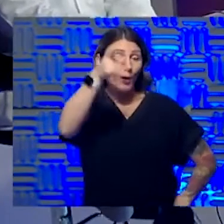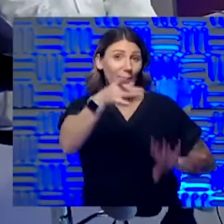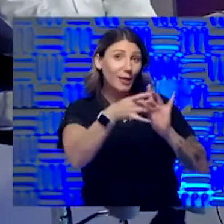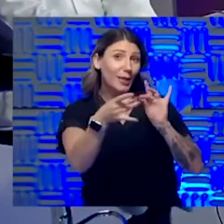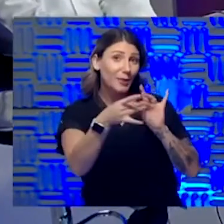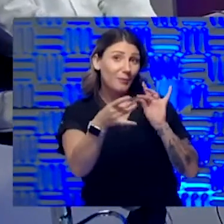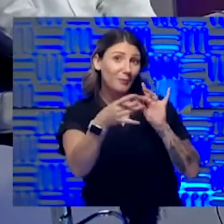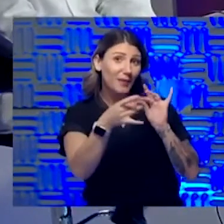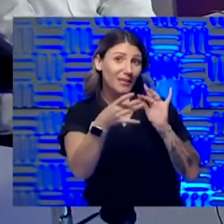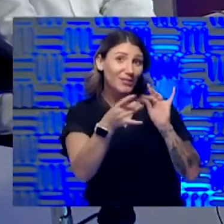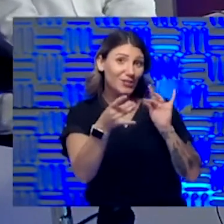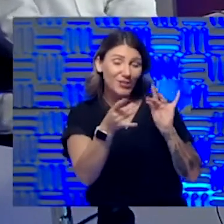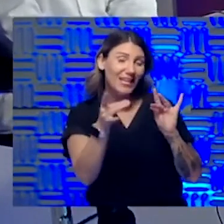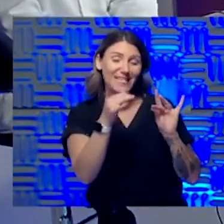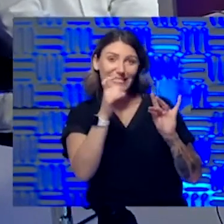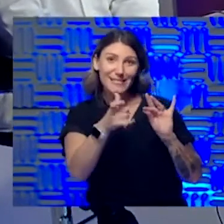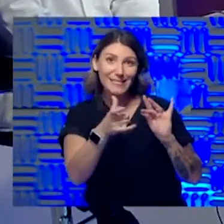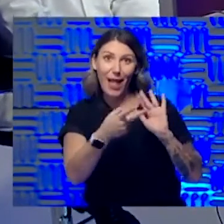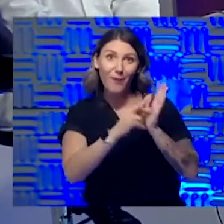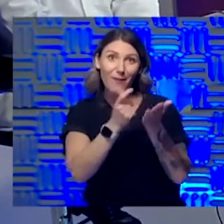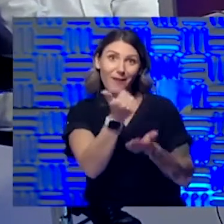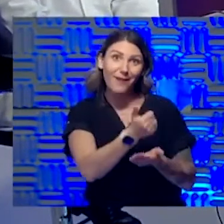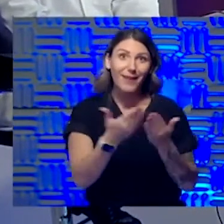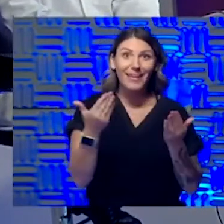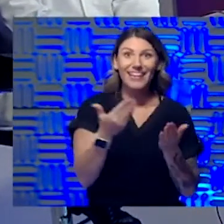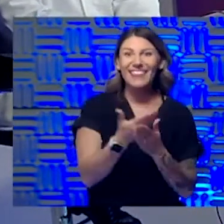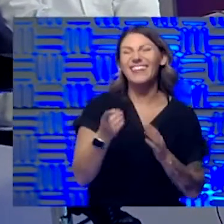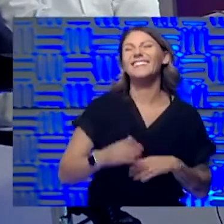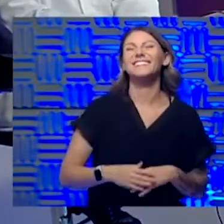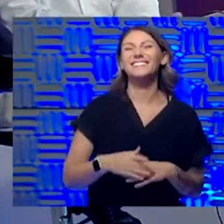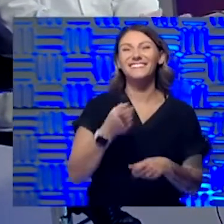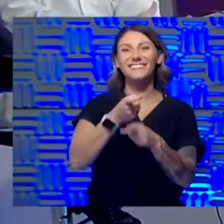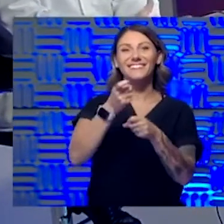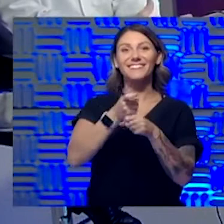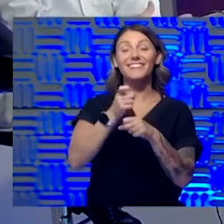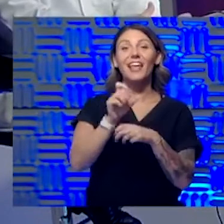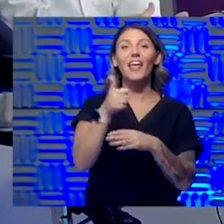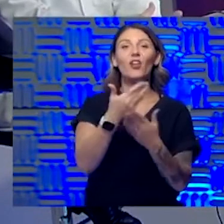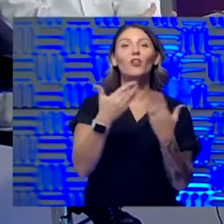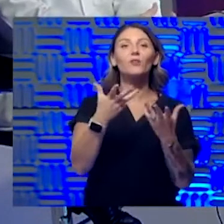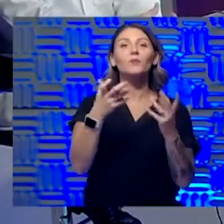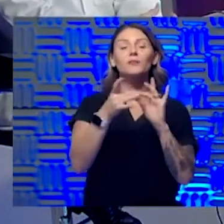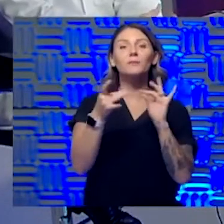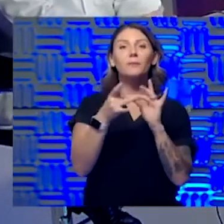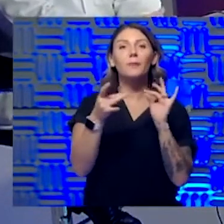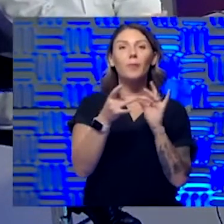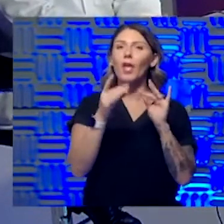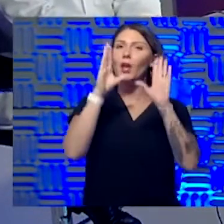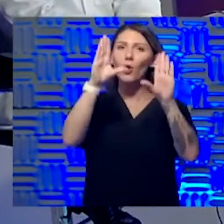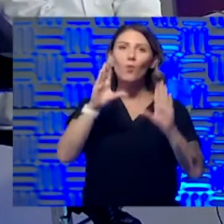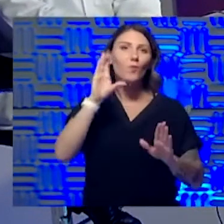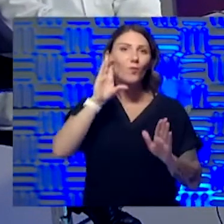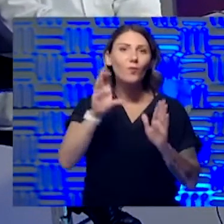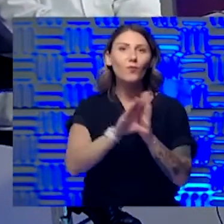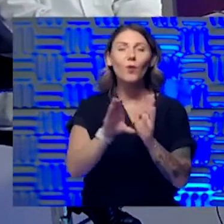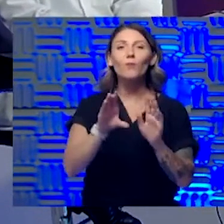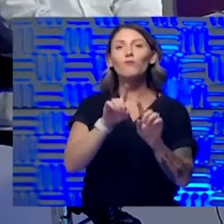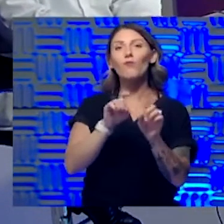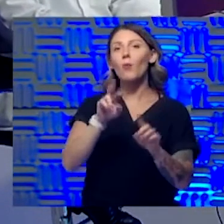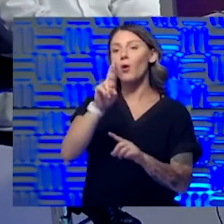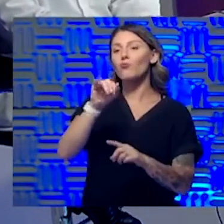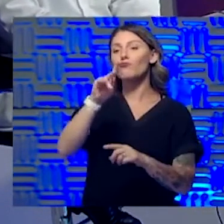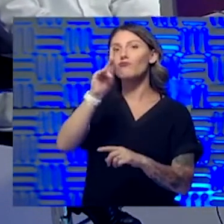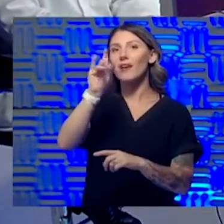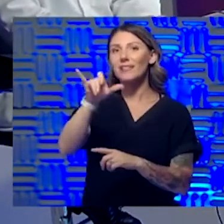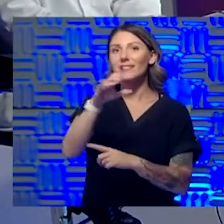me through. So, hey, the couple of things just to point out. We had some folks had a great photo from Rusty and Paula yesterday. Said